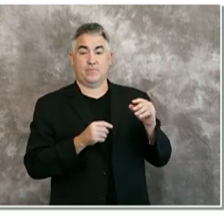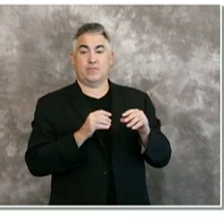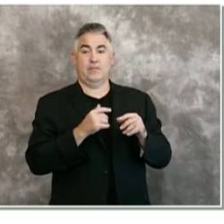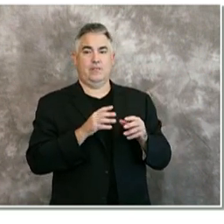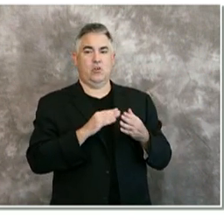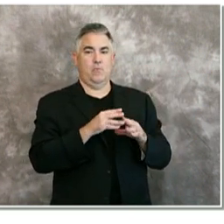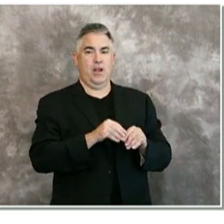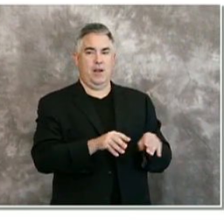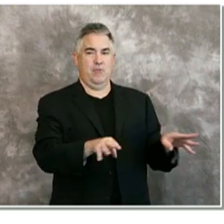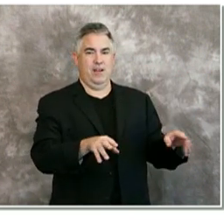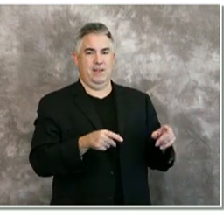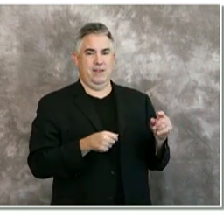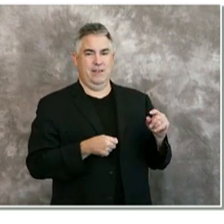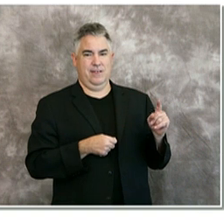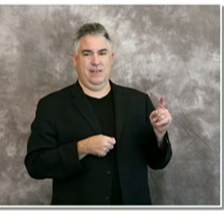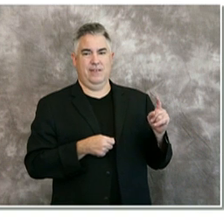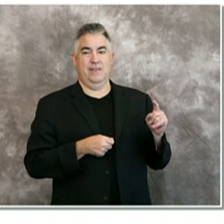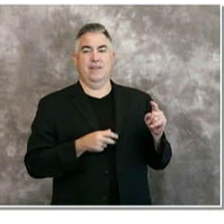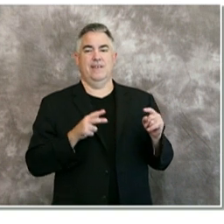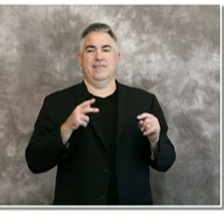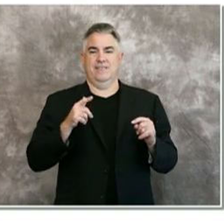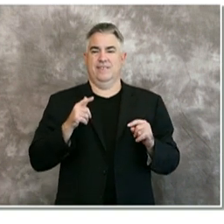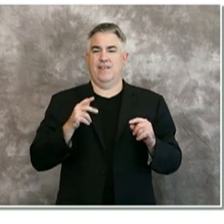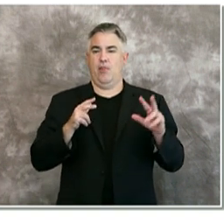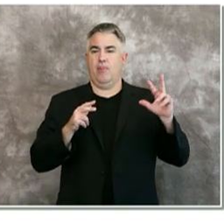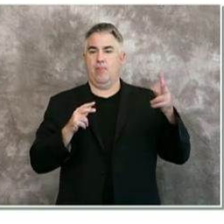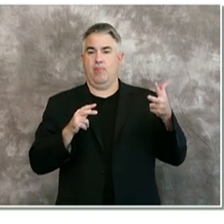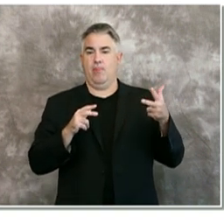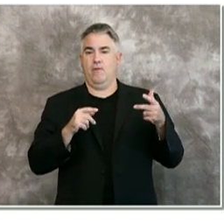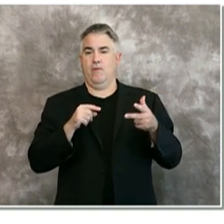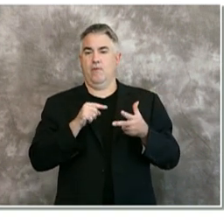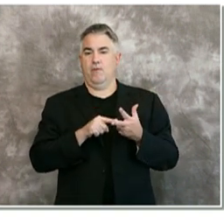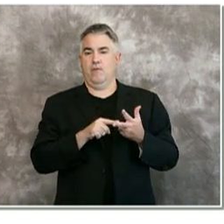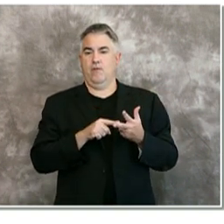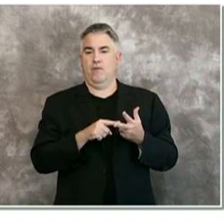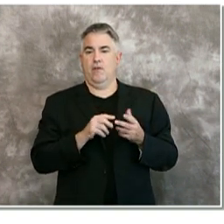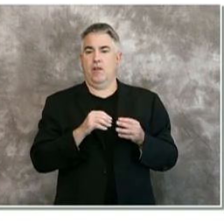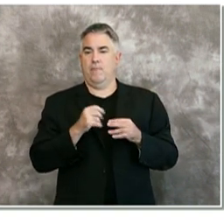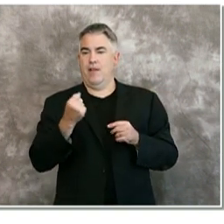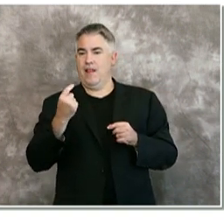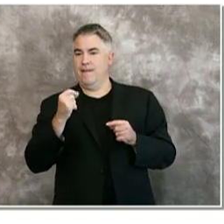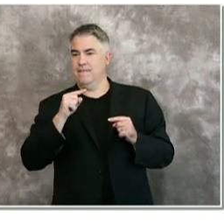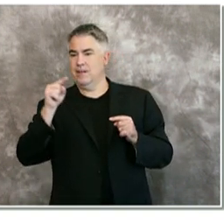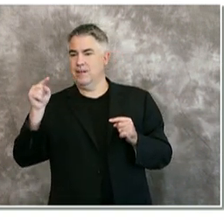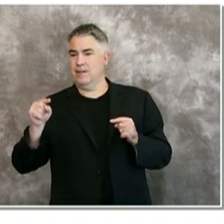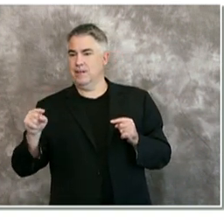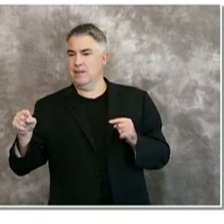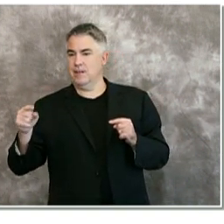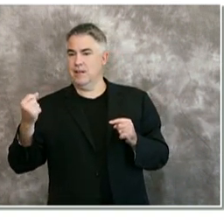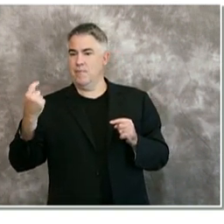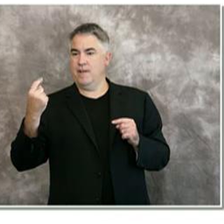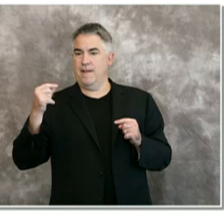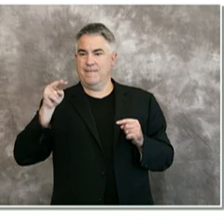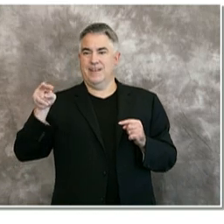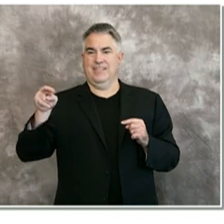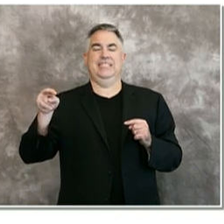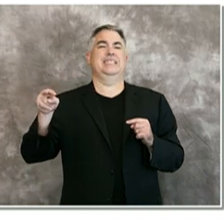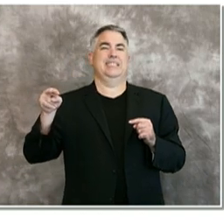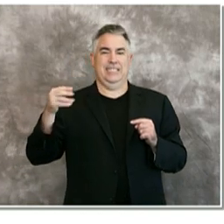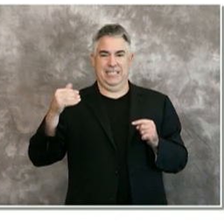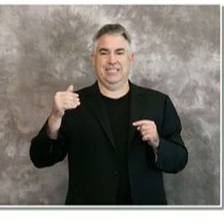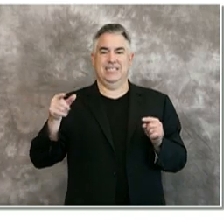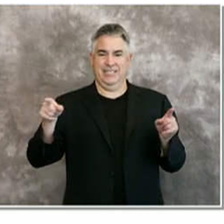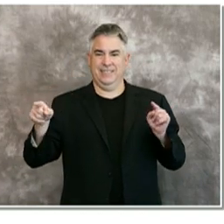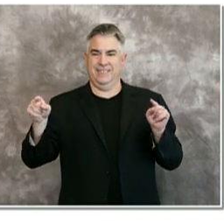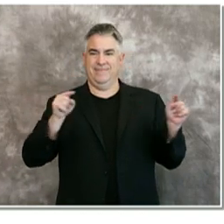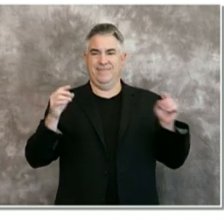third trigger that is abnormal is case investigations, and we will also review that. So if we